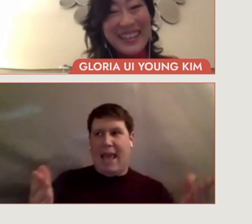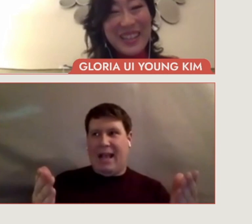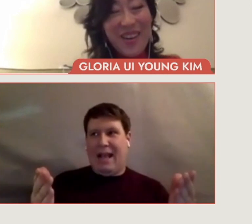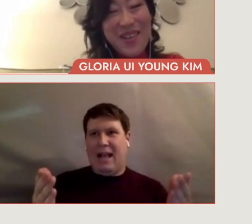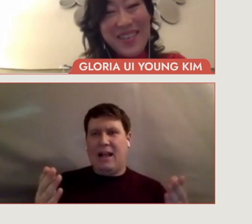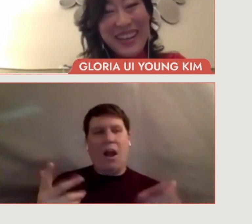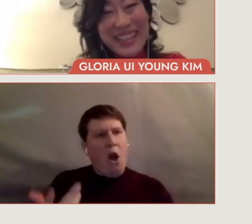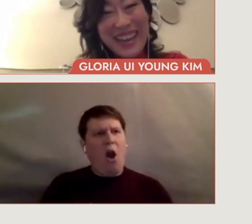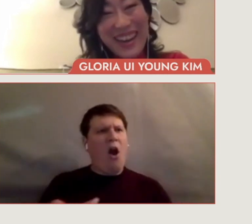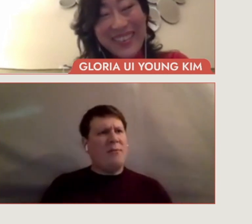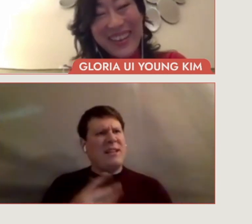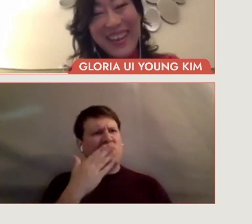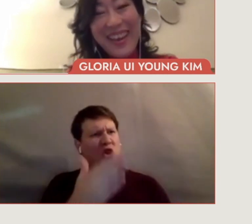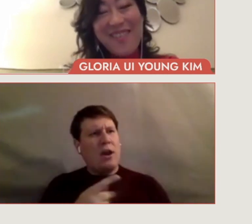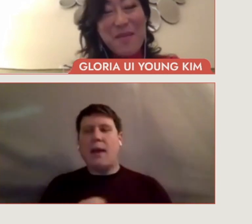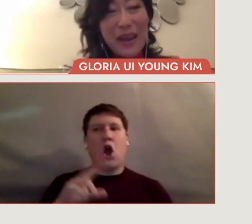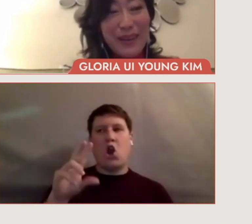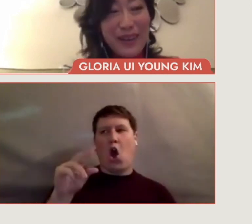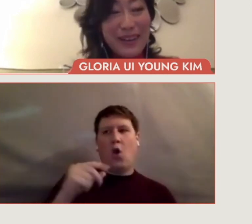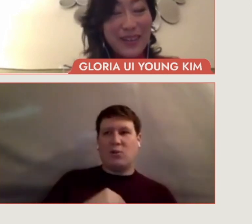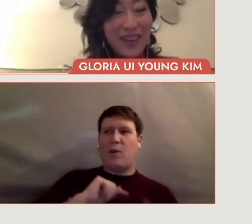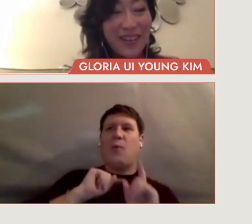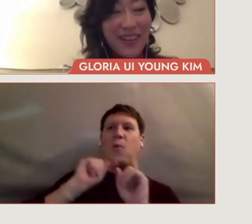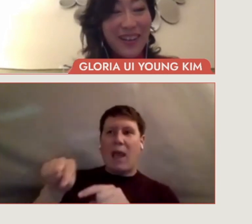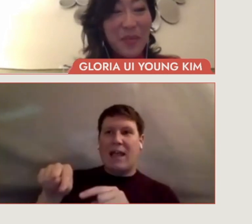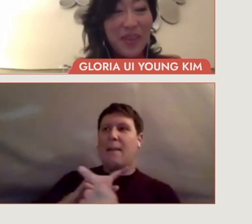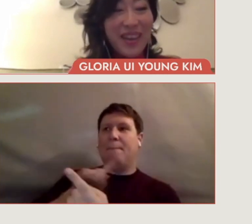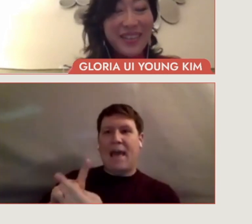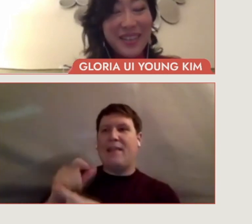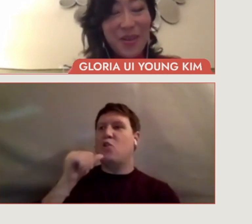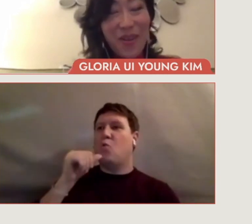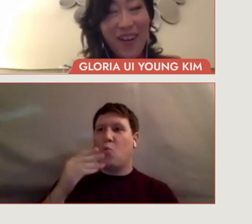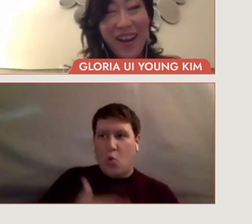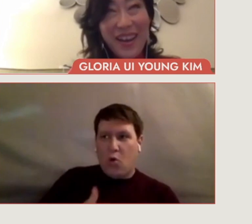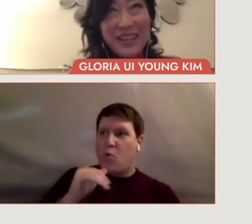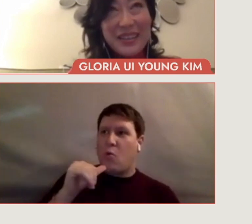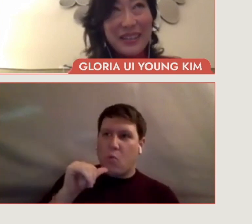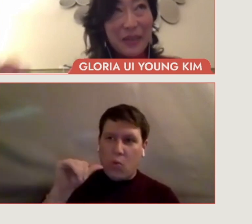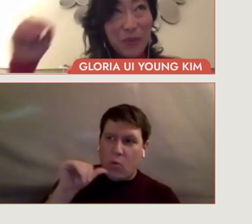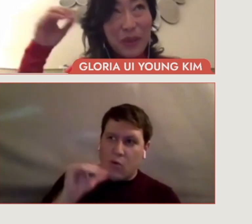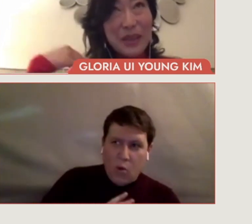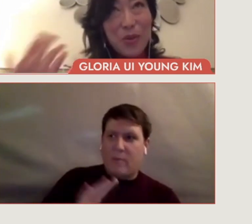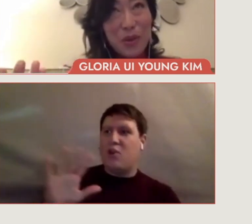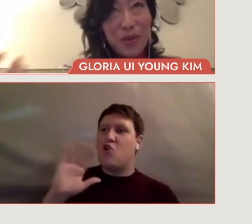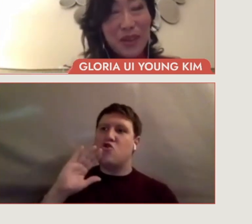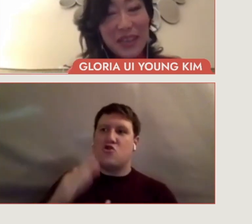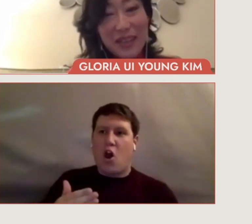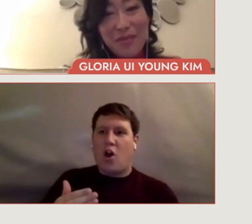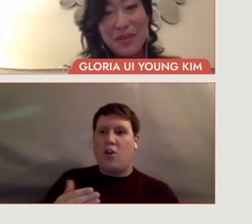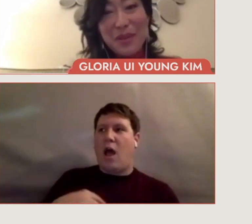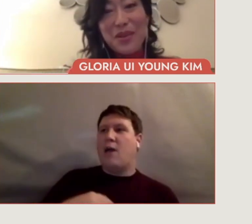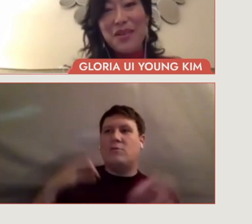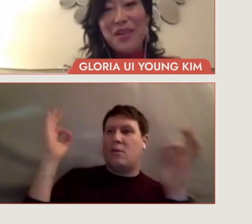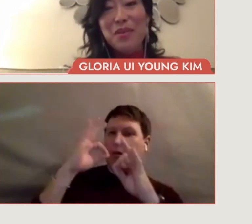And so we went down and we met her and her daughter. And, I had really no clue exactly